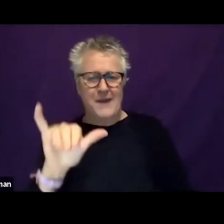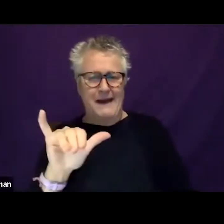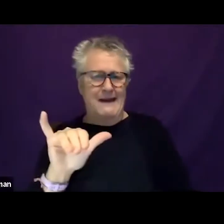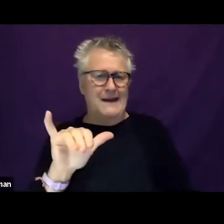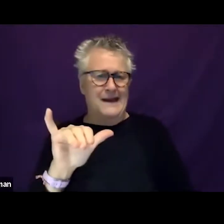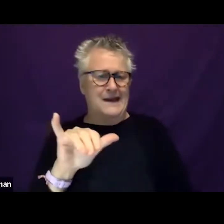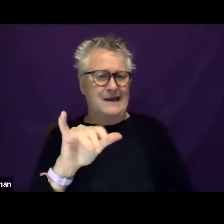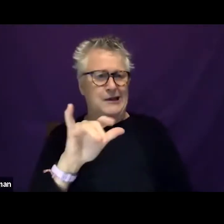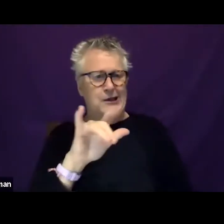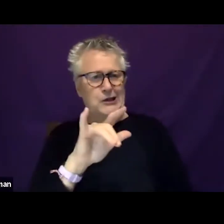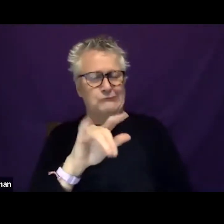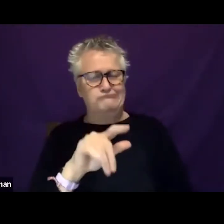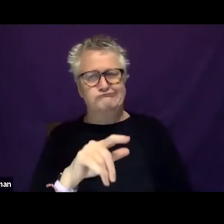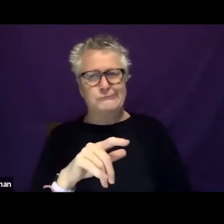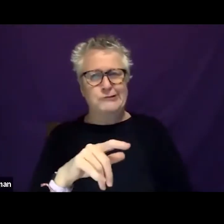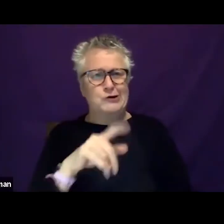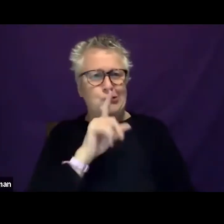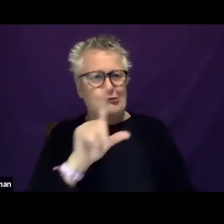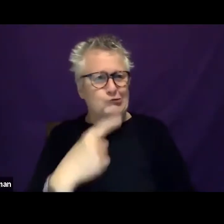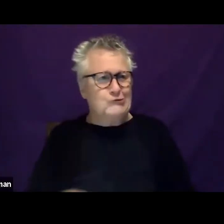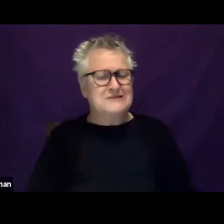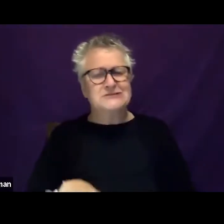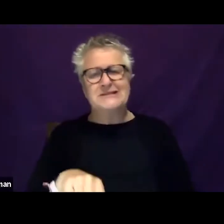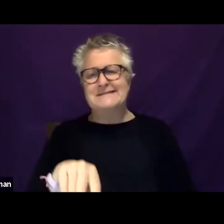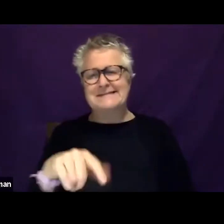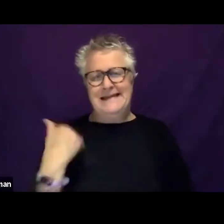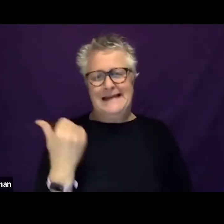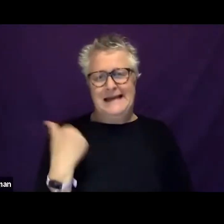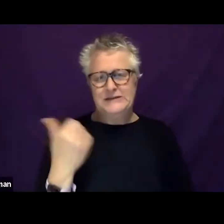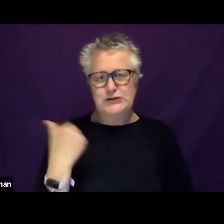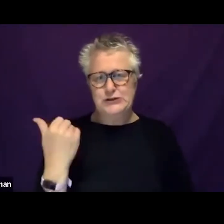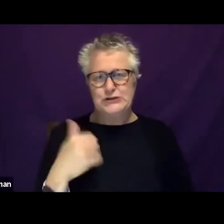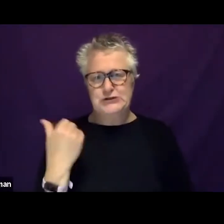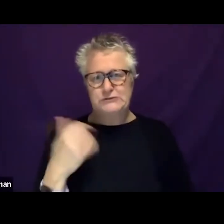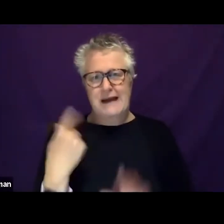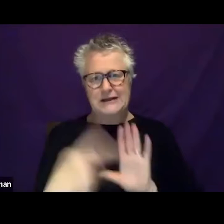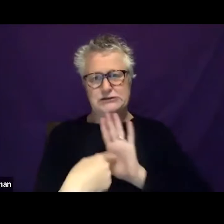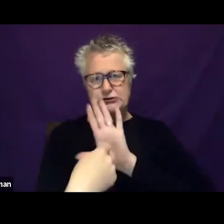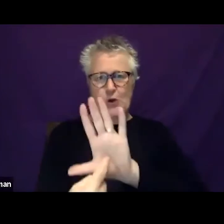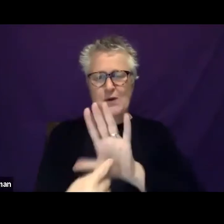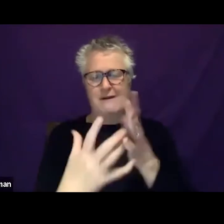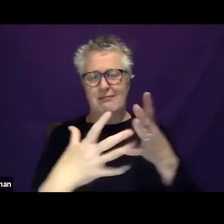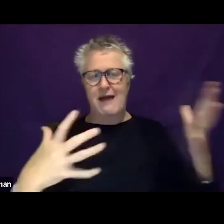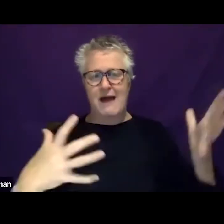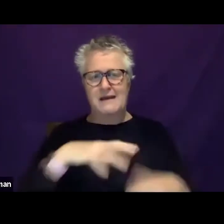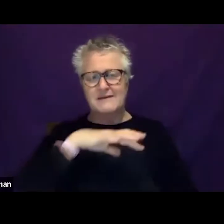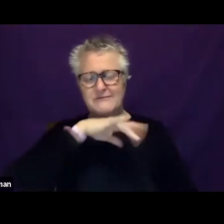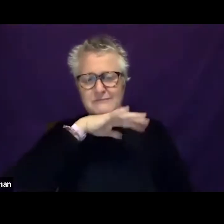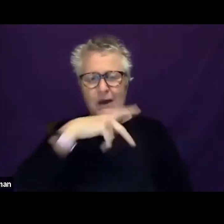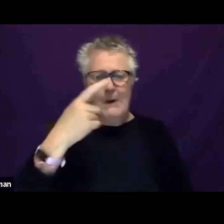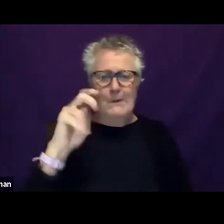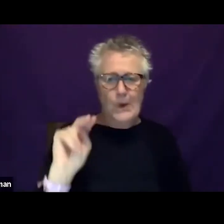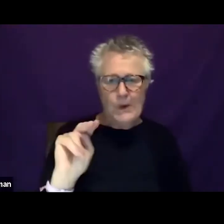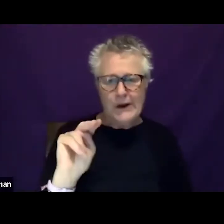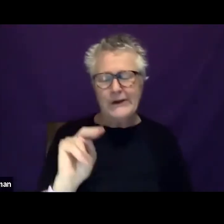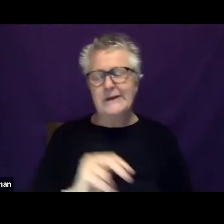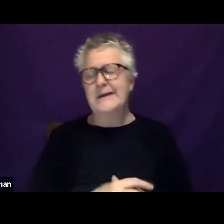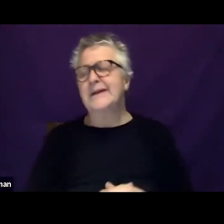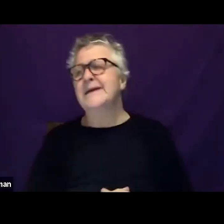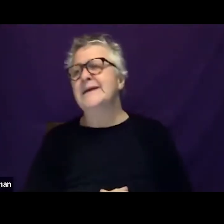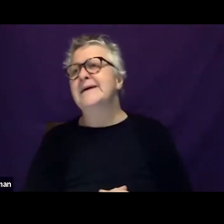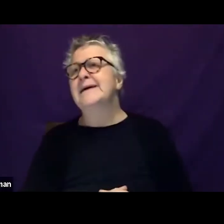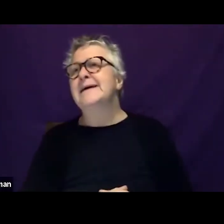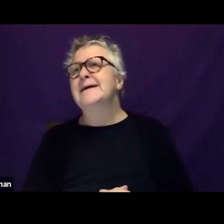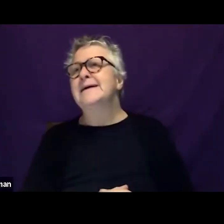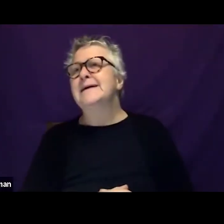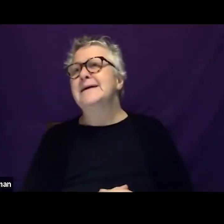And that was exciting. And then over a year, I have gradually